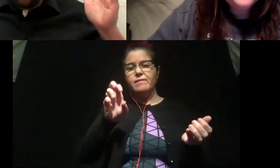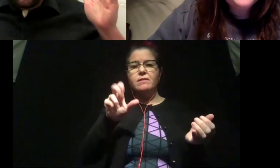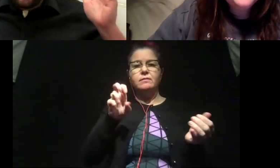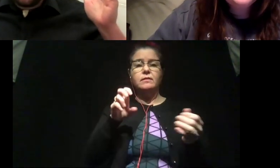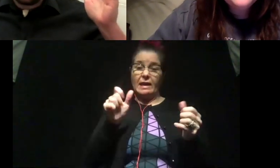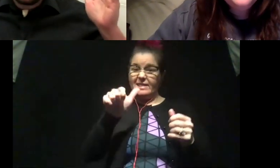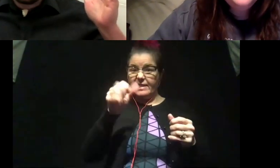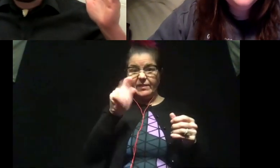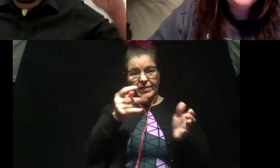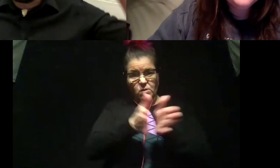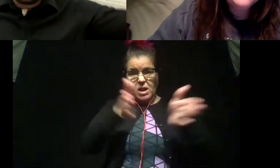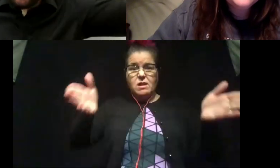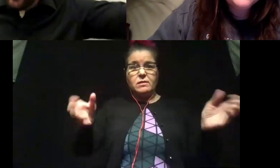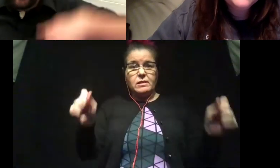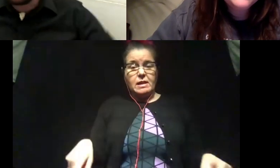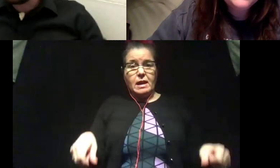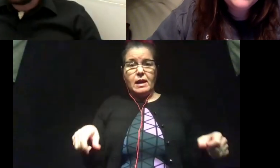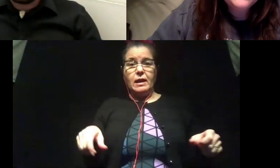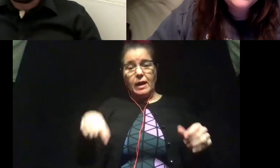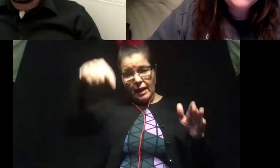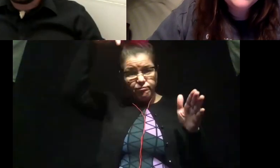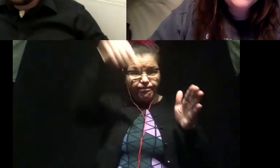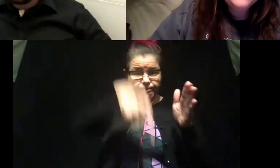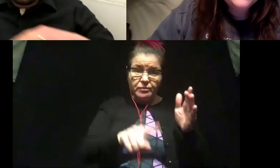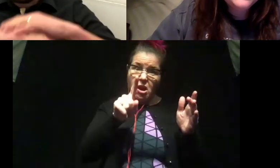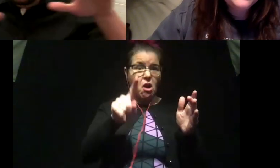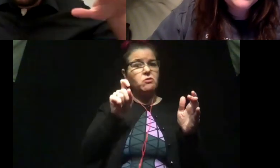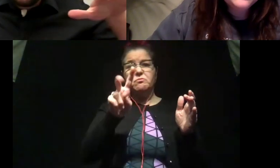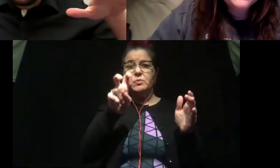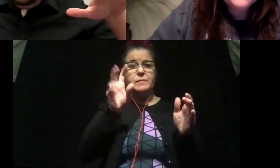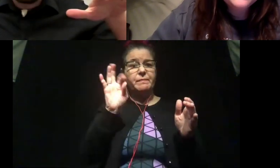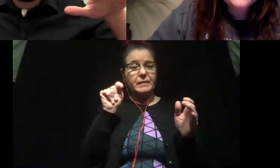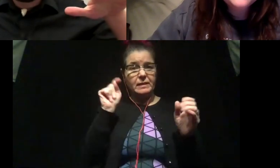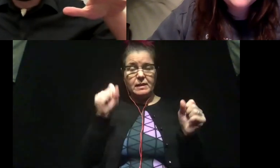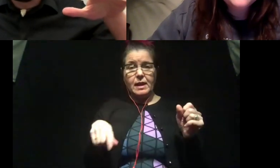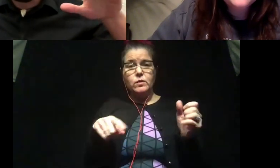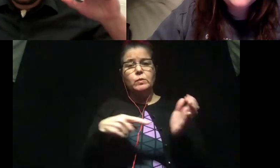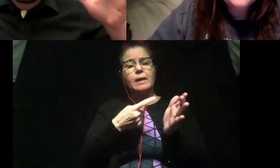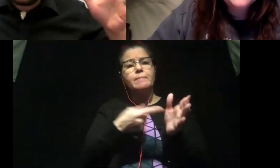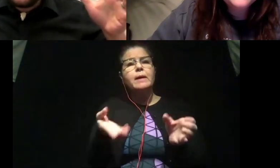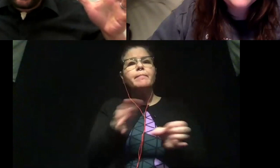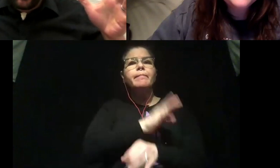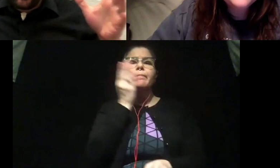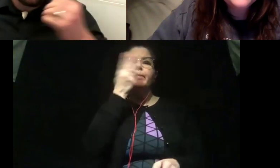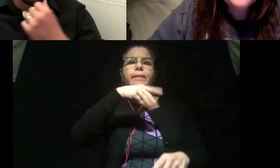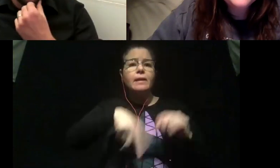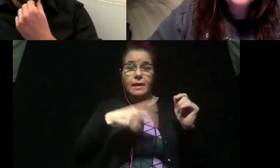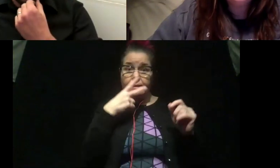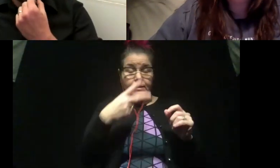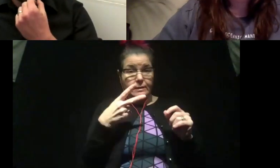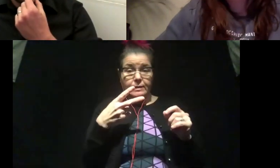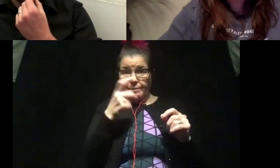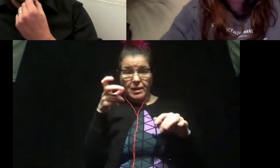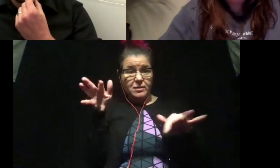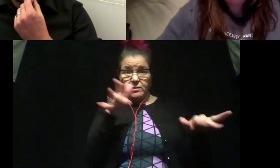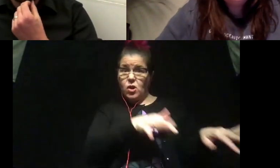or more and can go down hundreds of feet. So if sometimes they're covered by snow and you can't see anywhere where